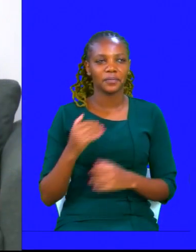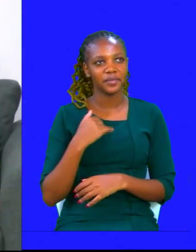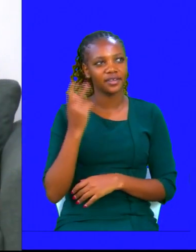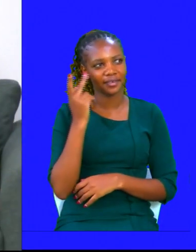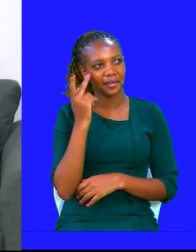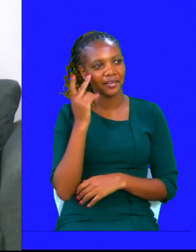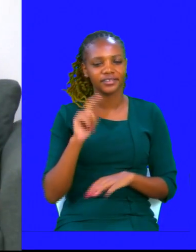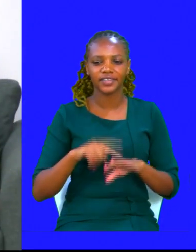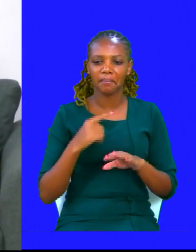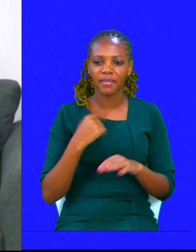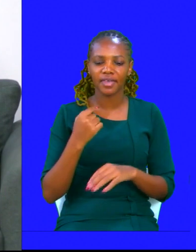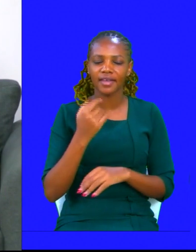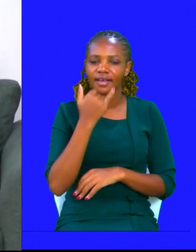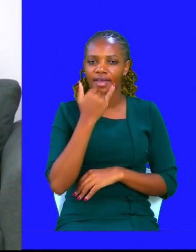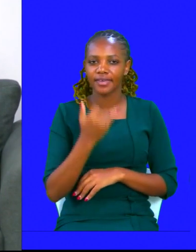Kendi, when I was young,